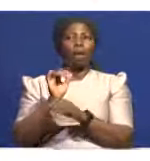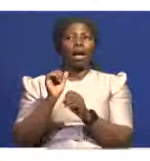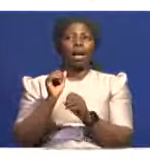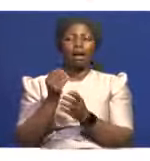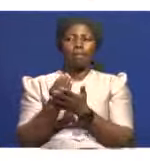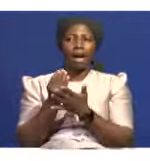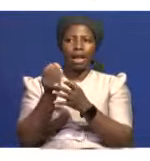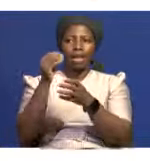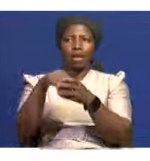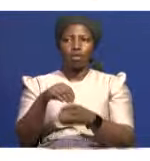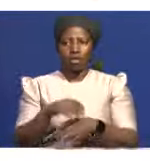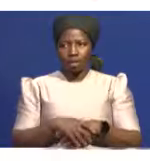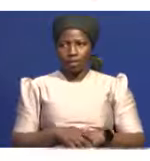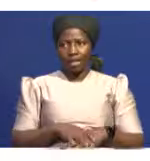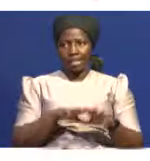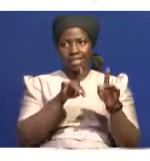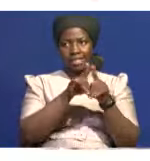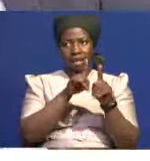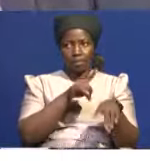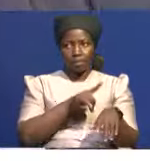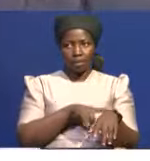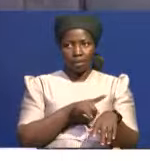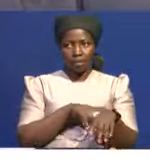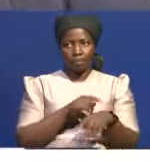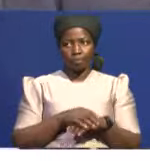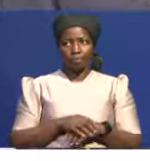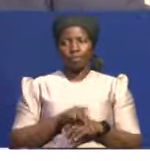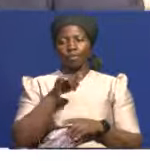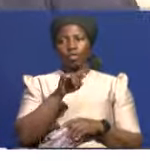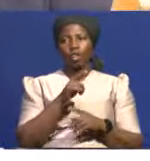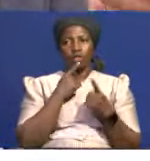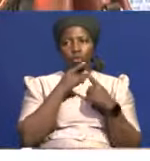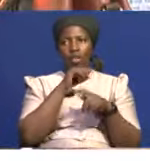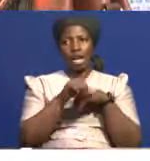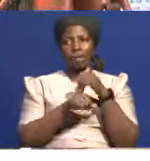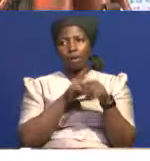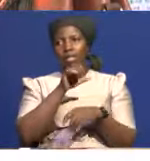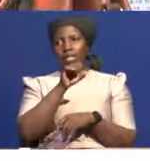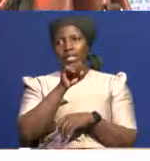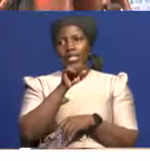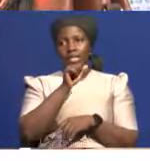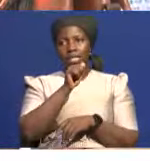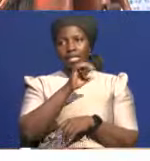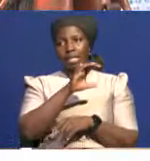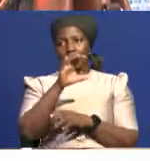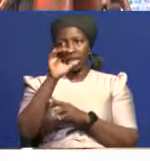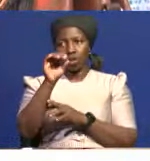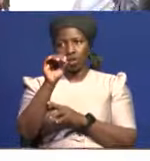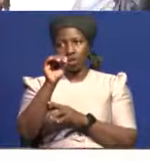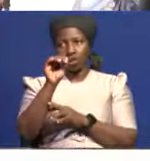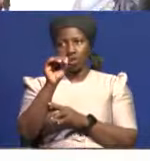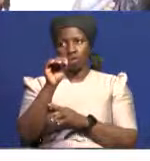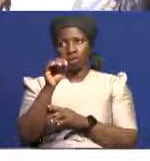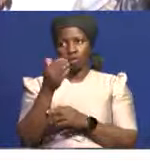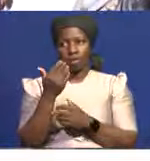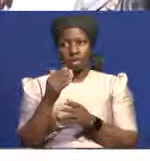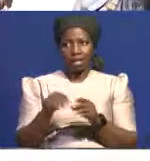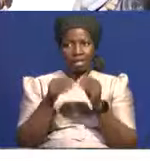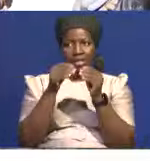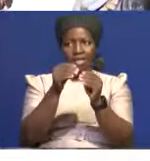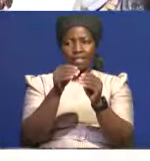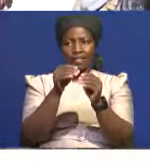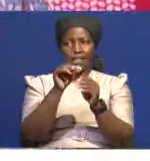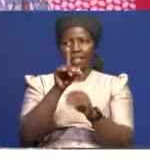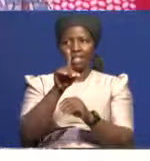deposits. Kadhalika alionya dhidi ya kile ambacho alikitaja kuwa vyama vya akiba na mikopo kuwapo wanachama migao ambayo